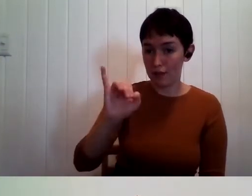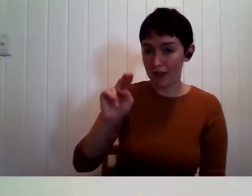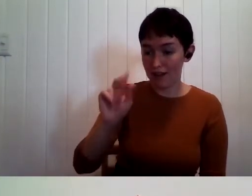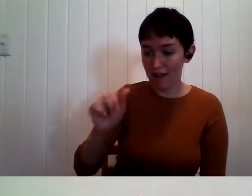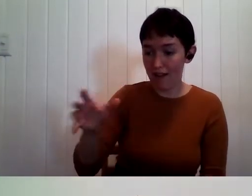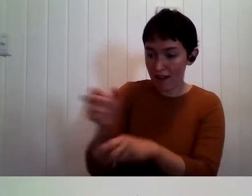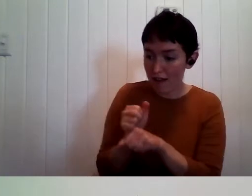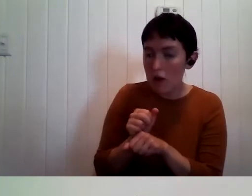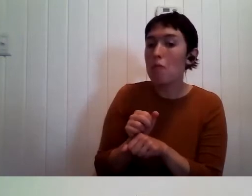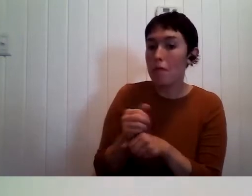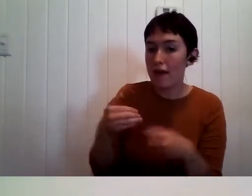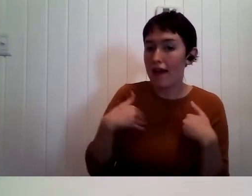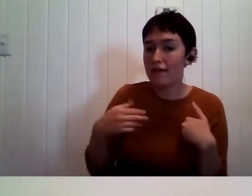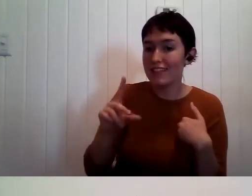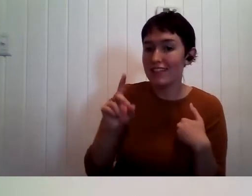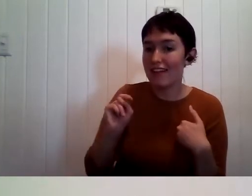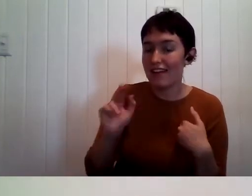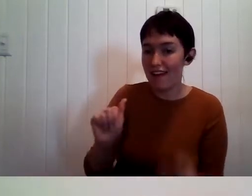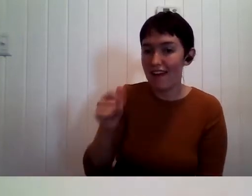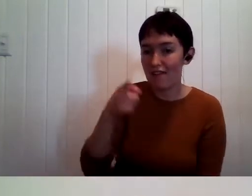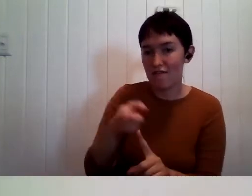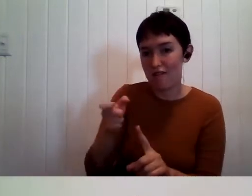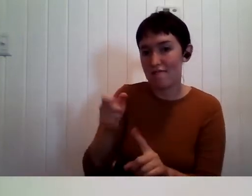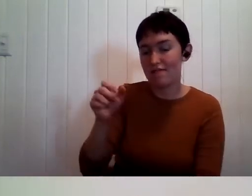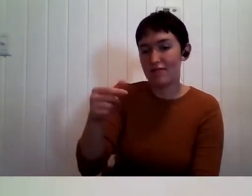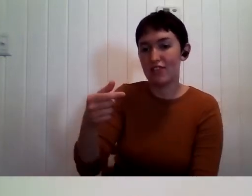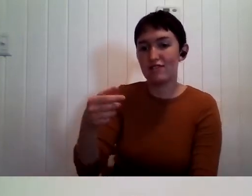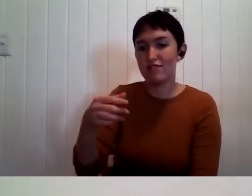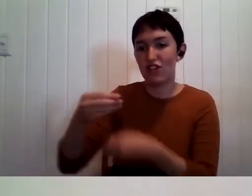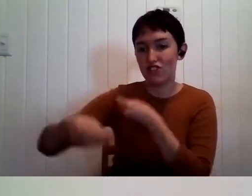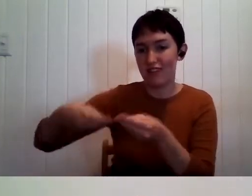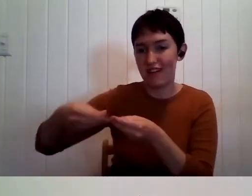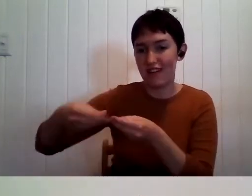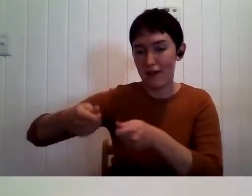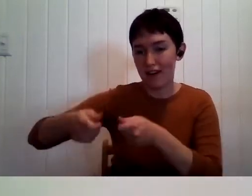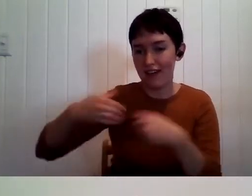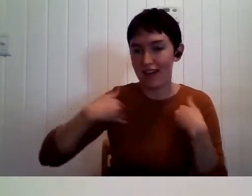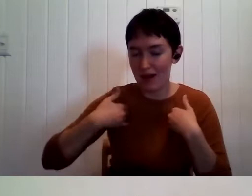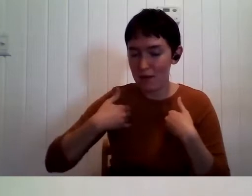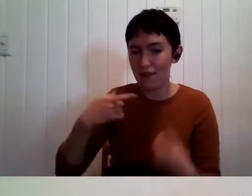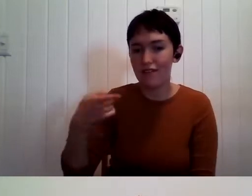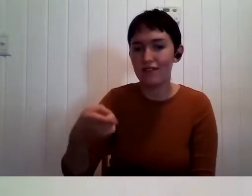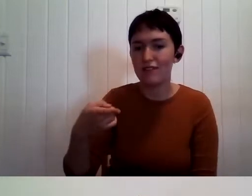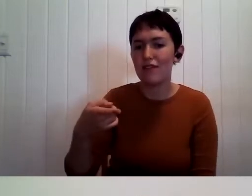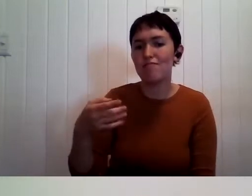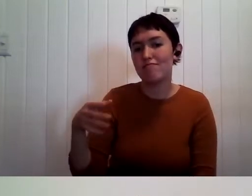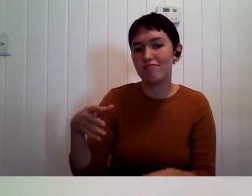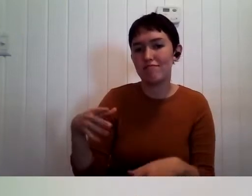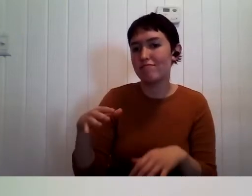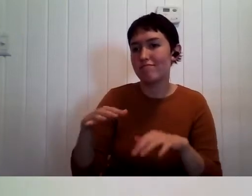time. And so genetically modified animals are all over the place in science, but they're